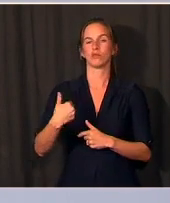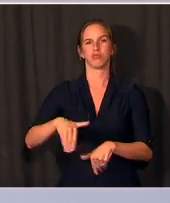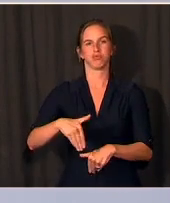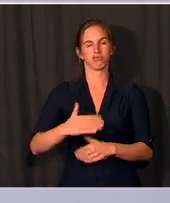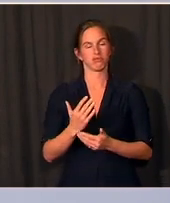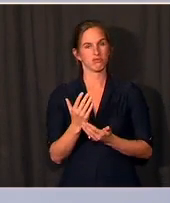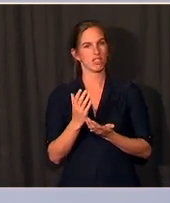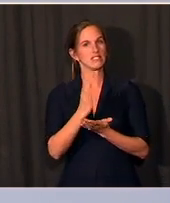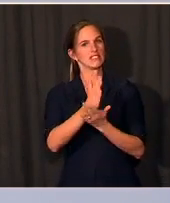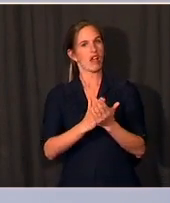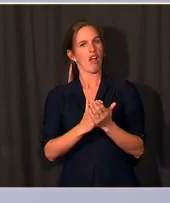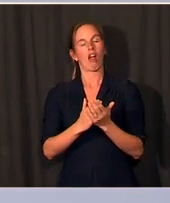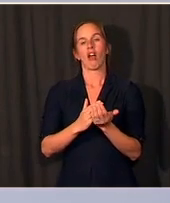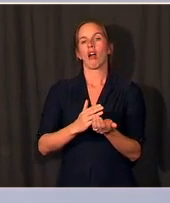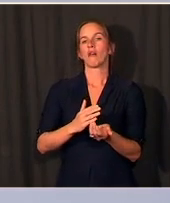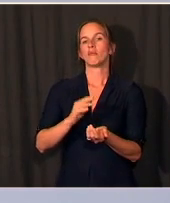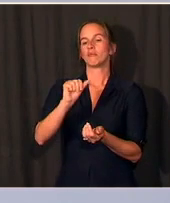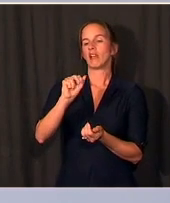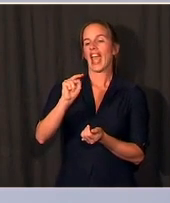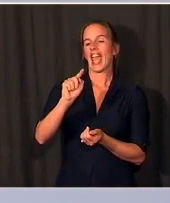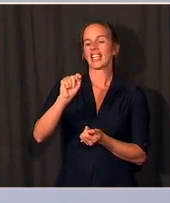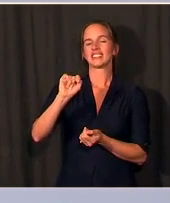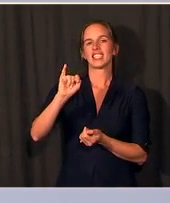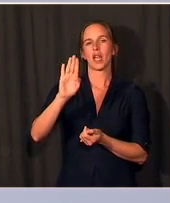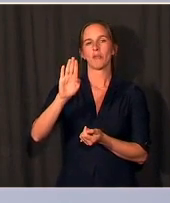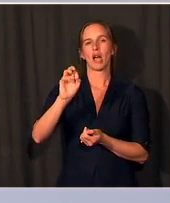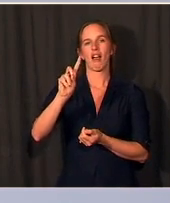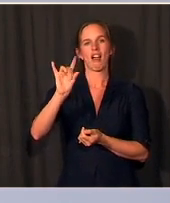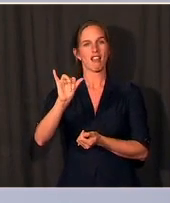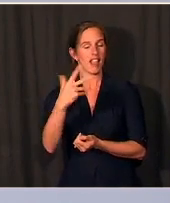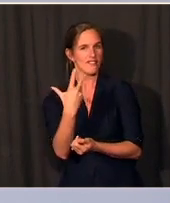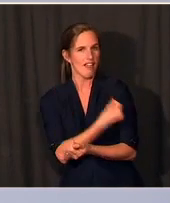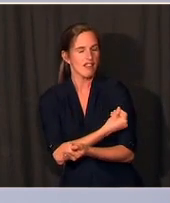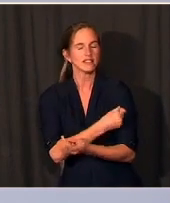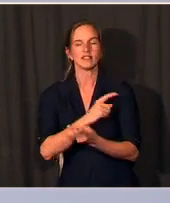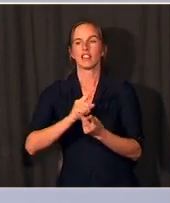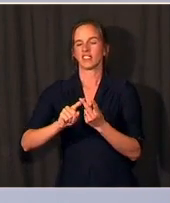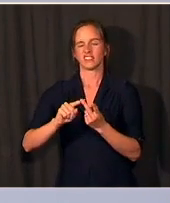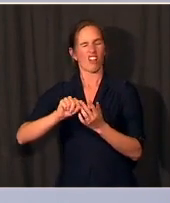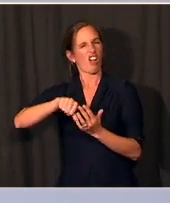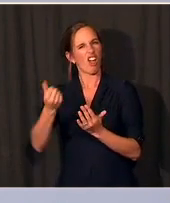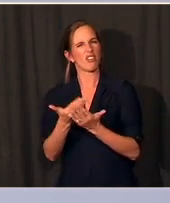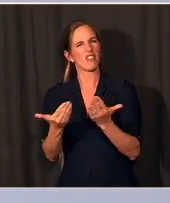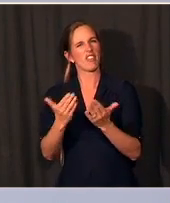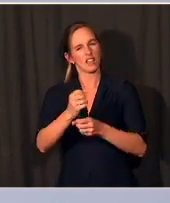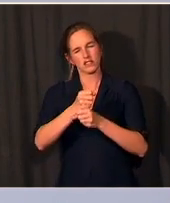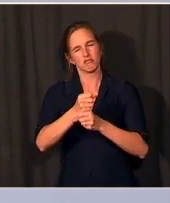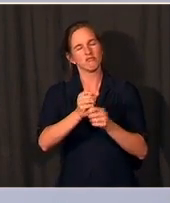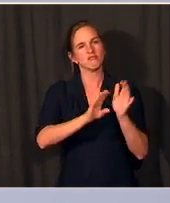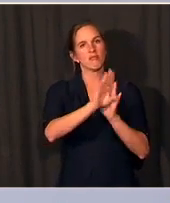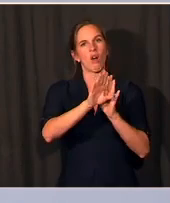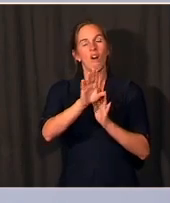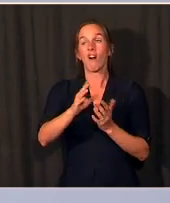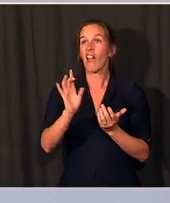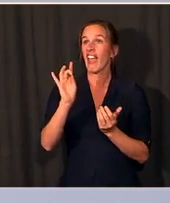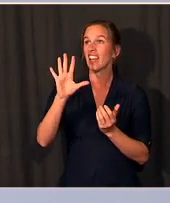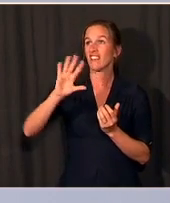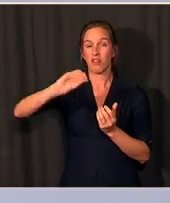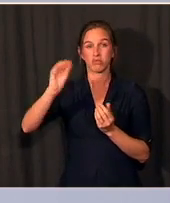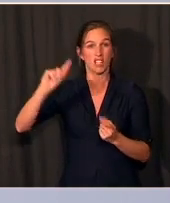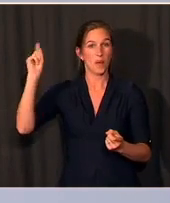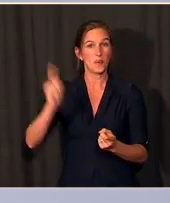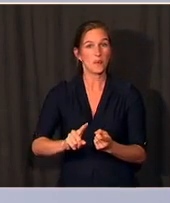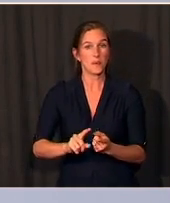the antibody vaccines and others that have come out and have really helped people. 85%. Last month, the